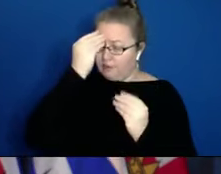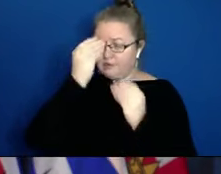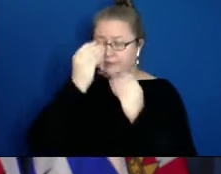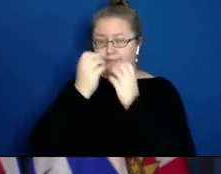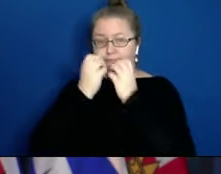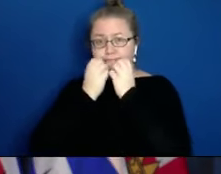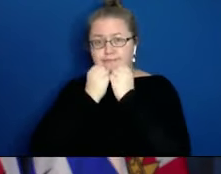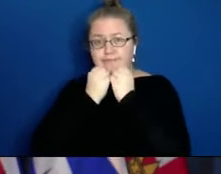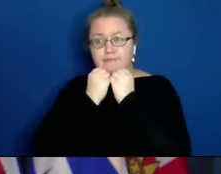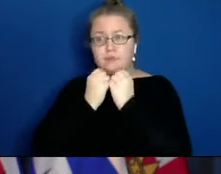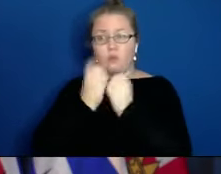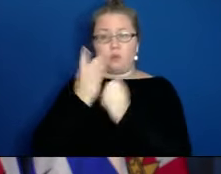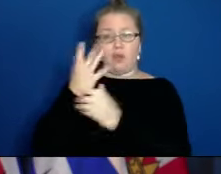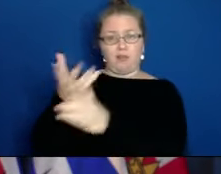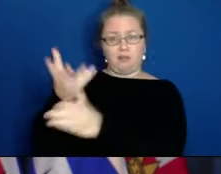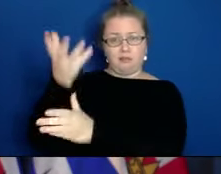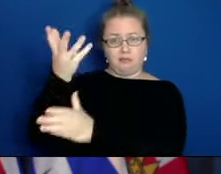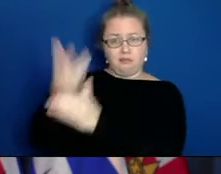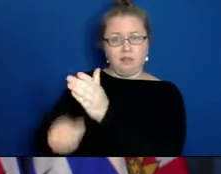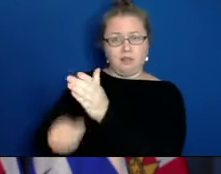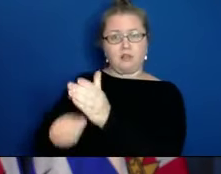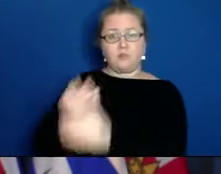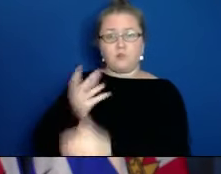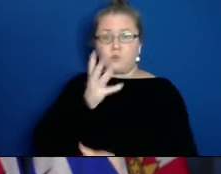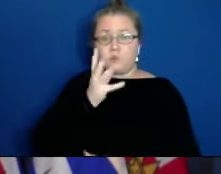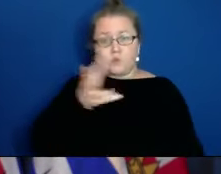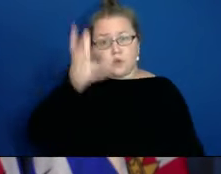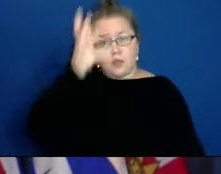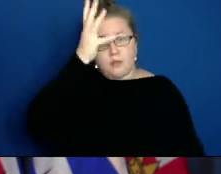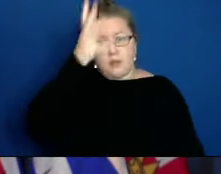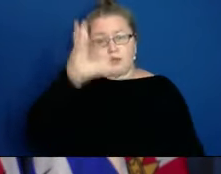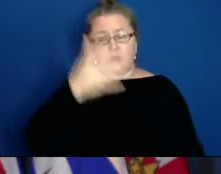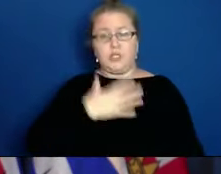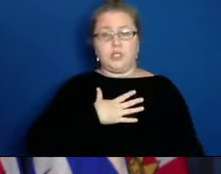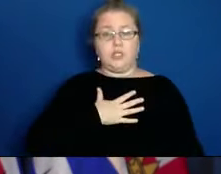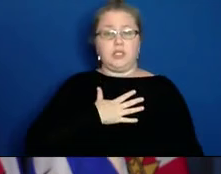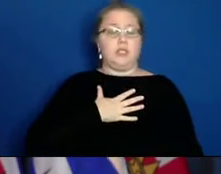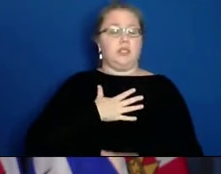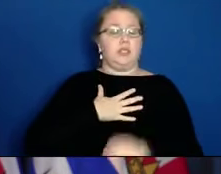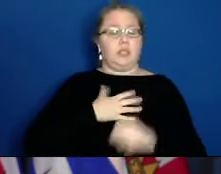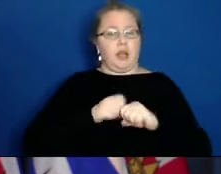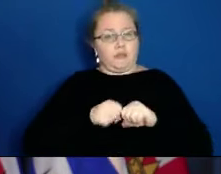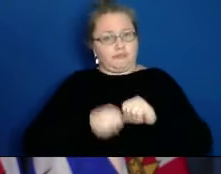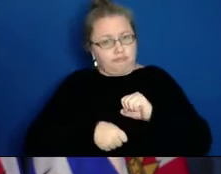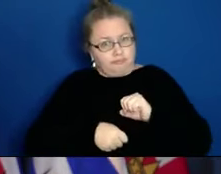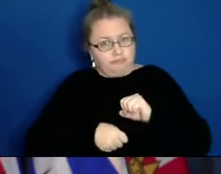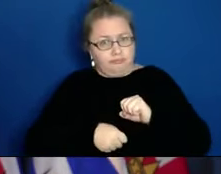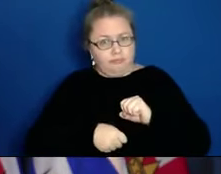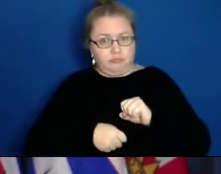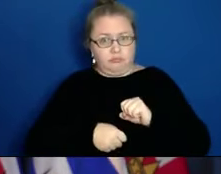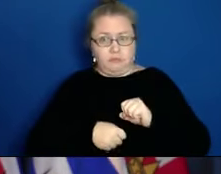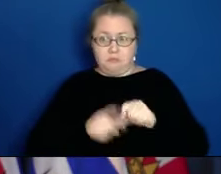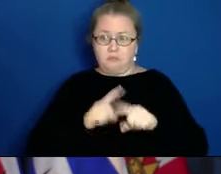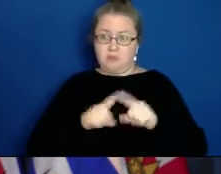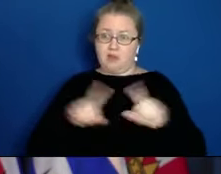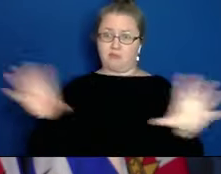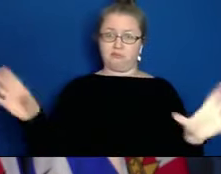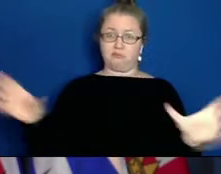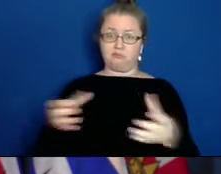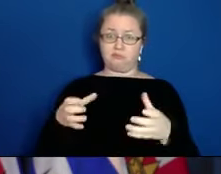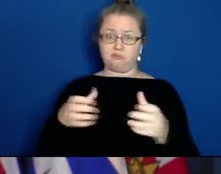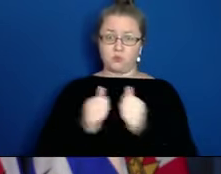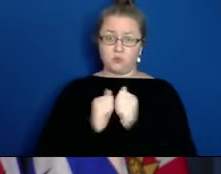which is, I think, significant and very challenging right now to grieve. I wanted to